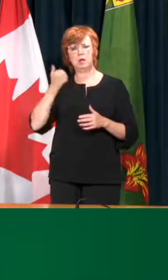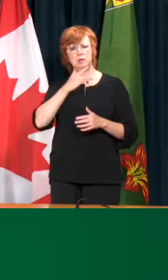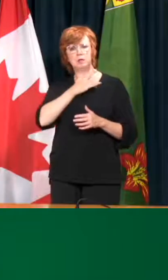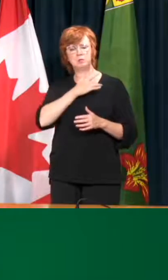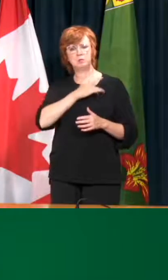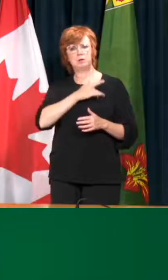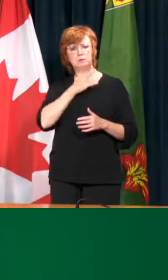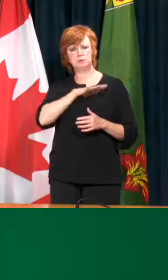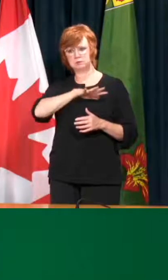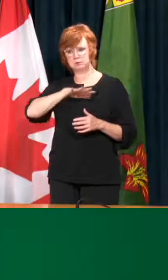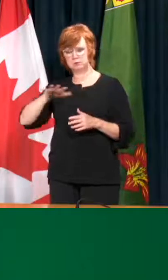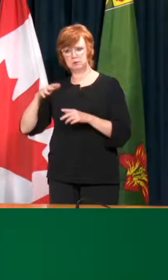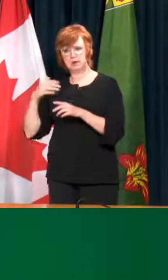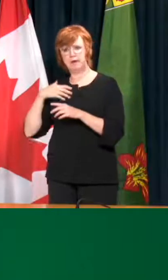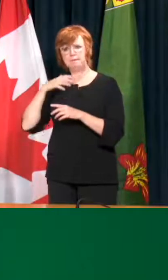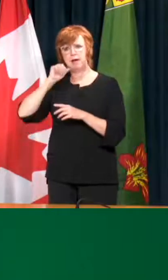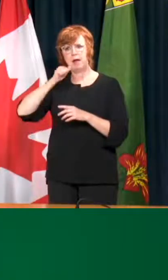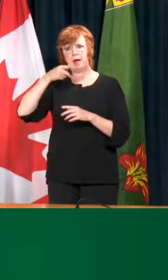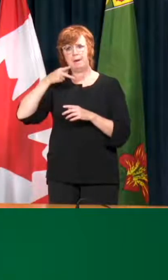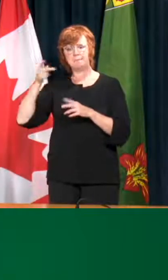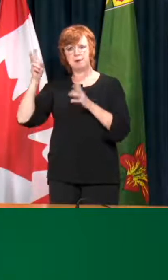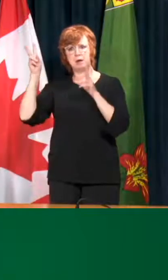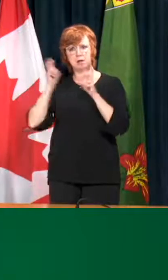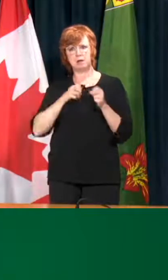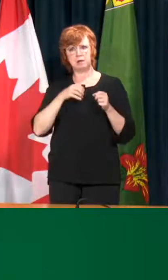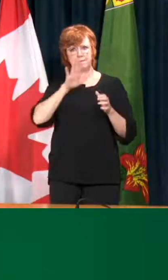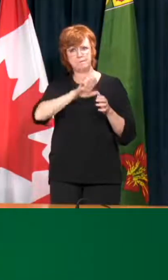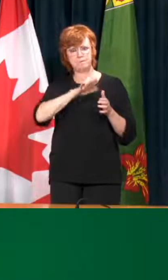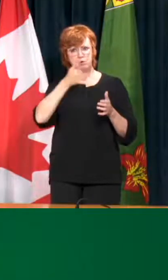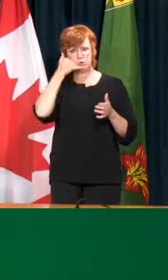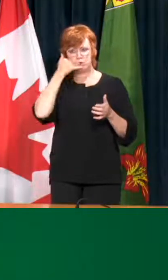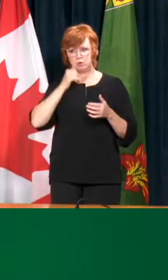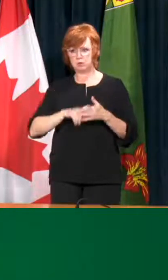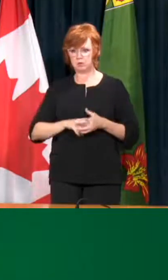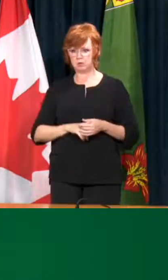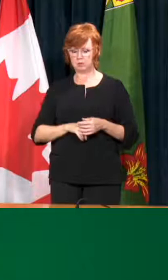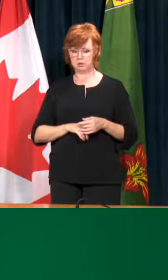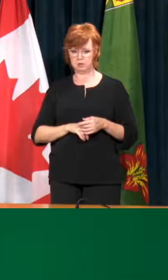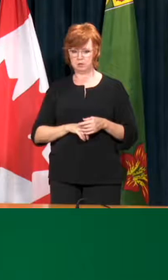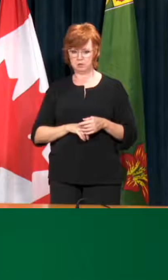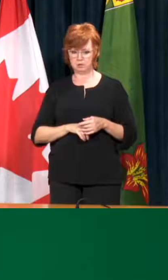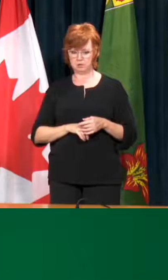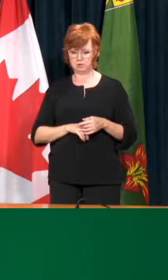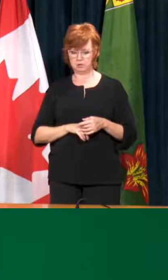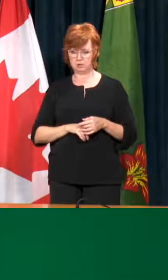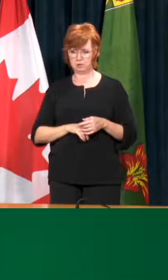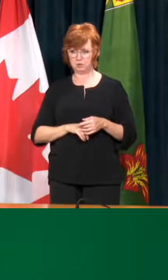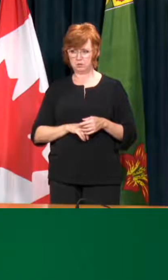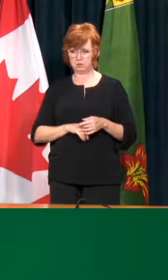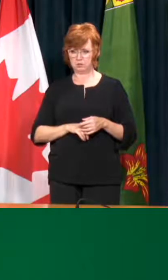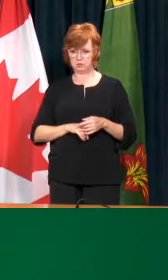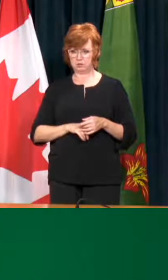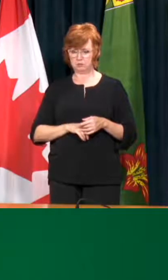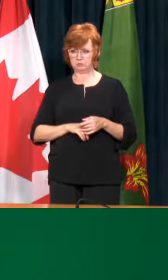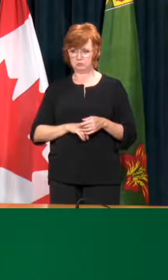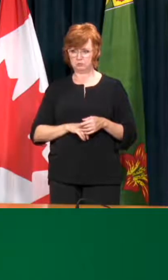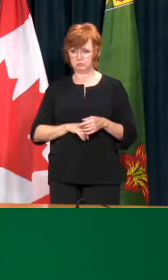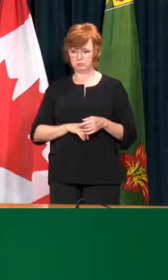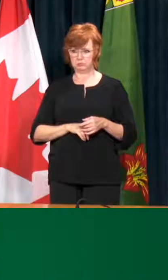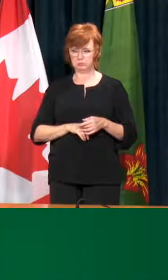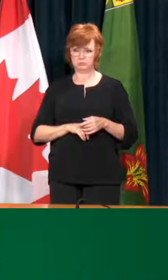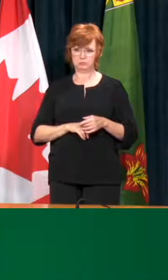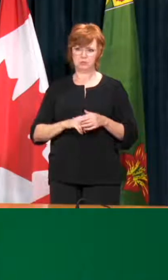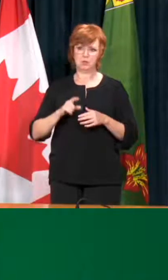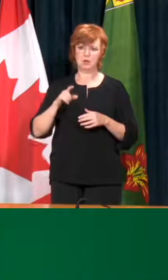sort out, because if you're sitting in a cinema hall, maybe you can actually track who is sitting around you, but most people would be 2